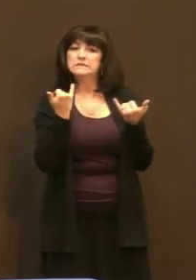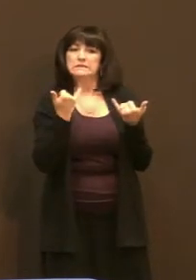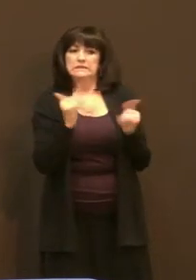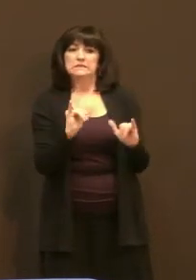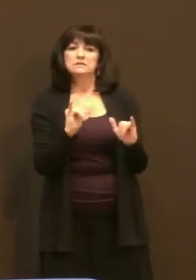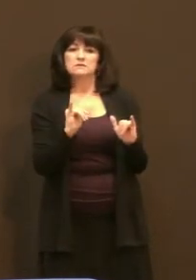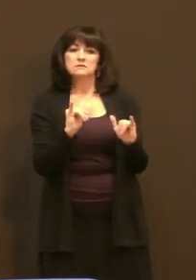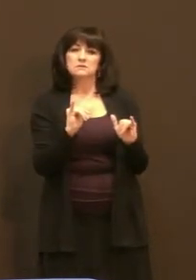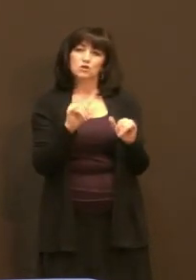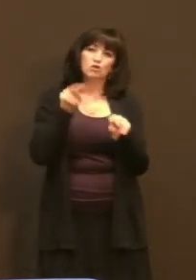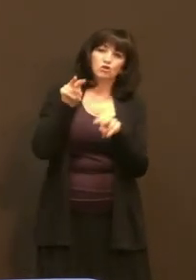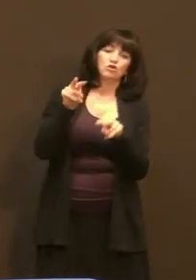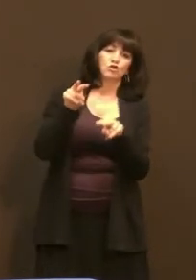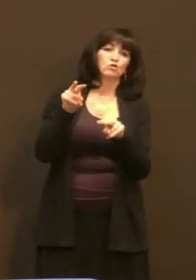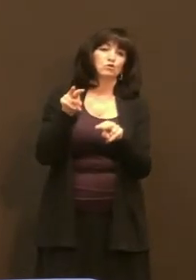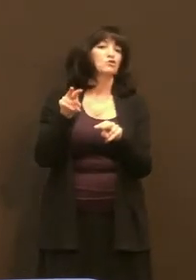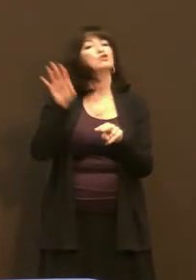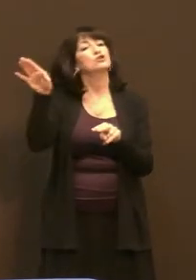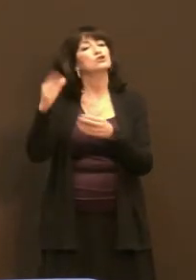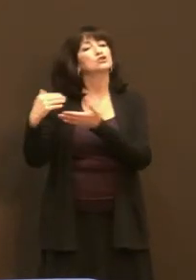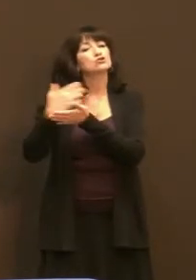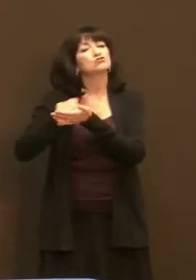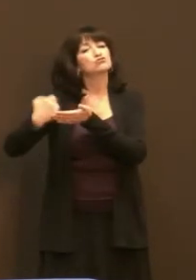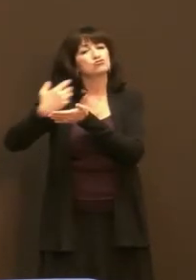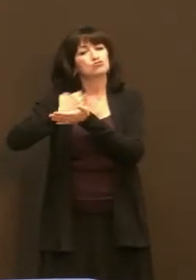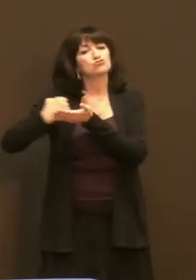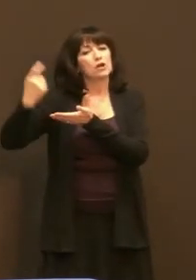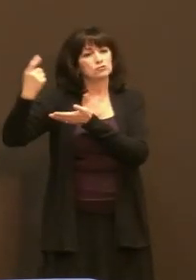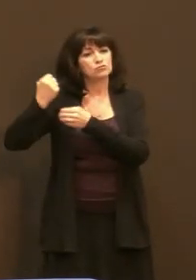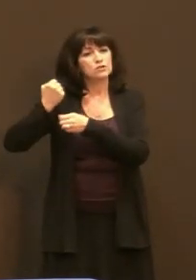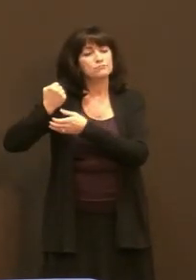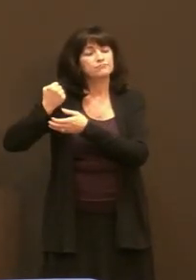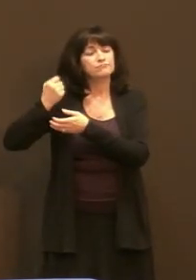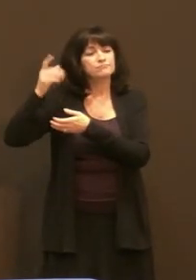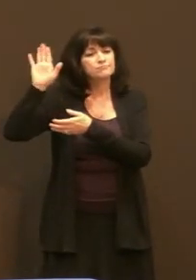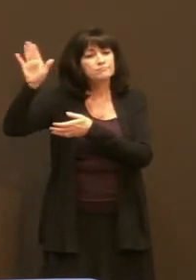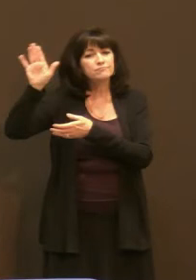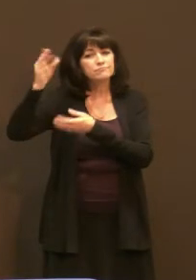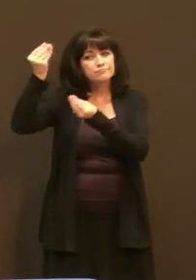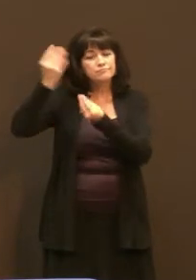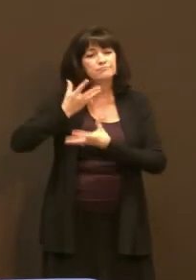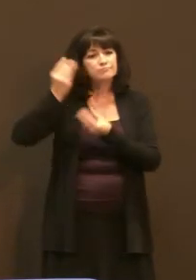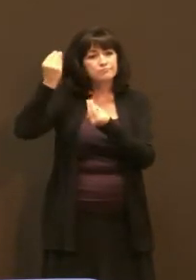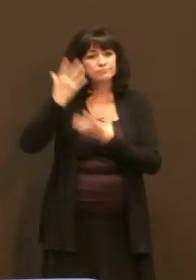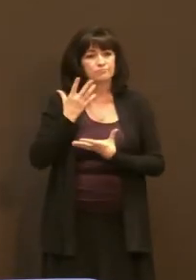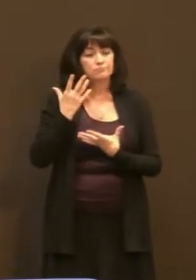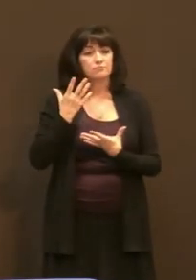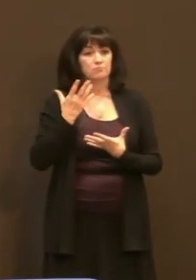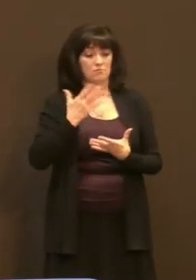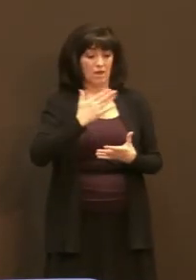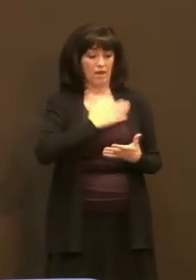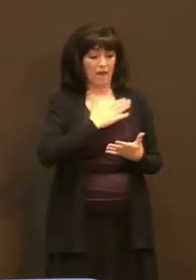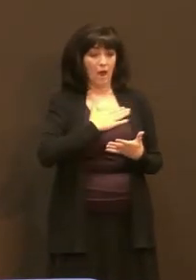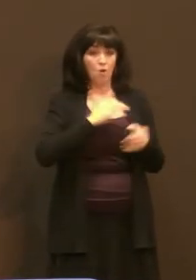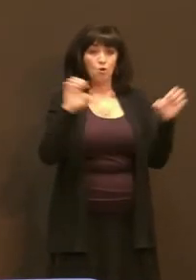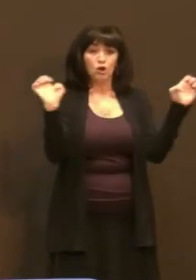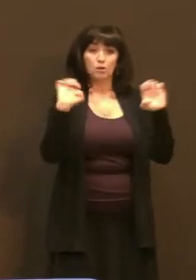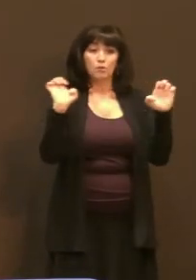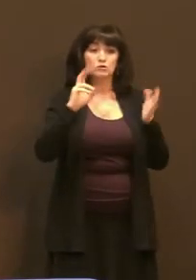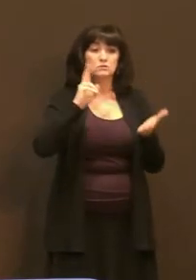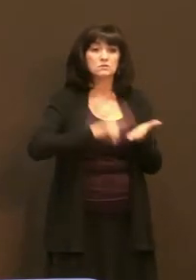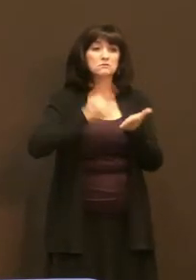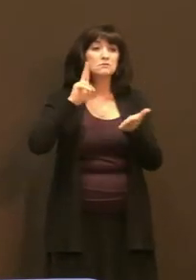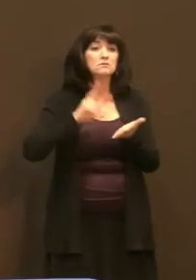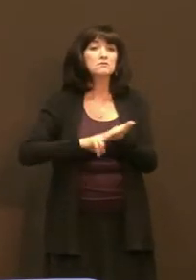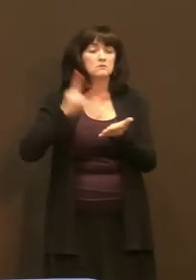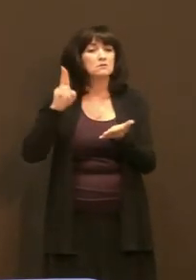the largest stimulus package. These emergency declarations, they're a little bit more specificity or experience with